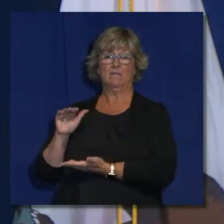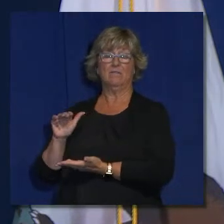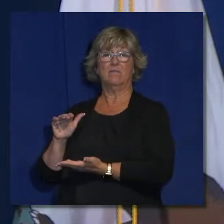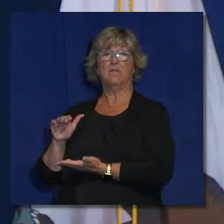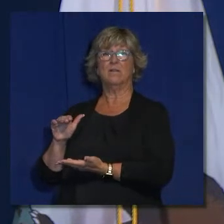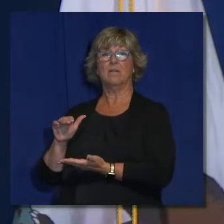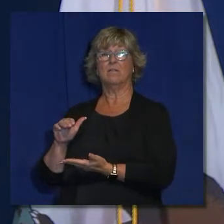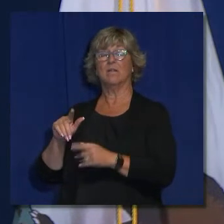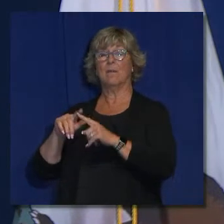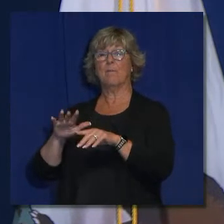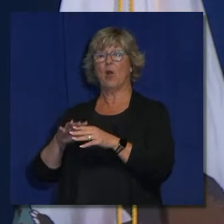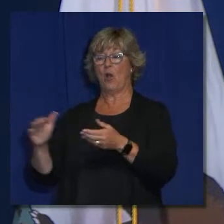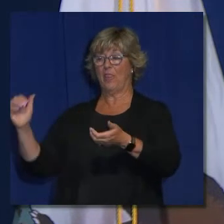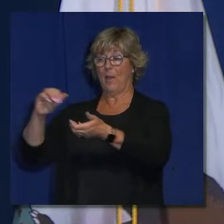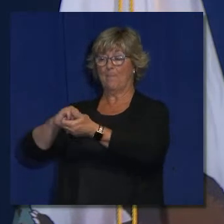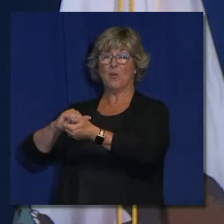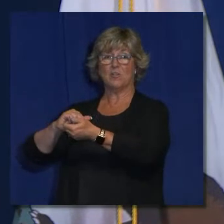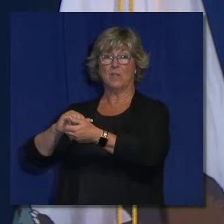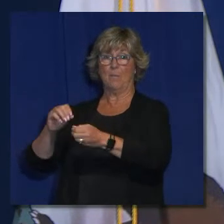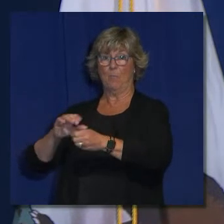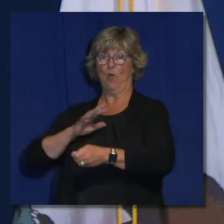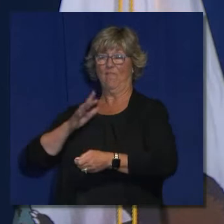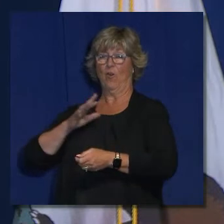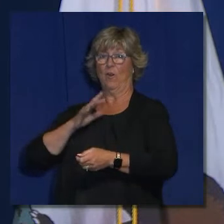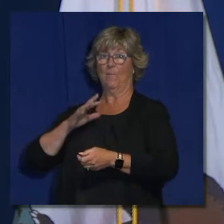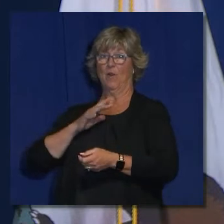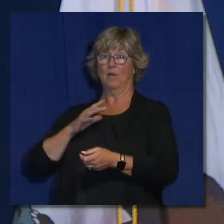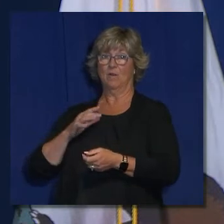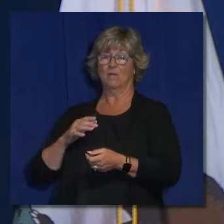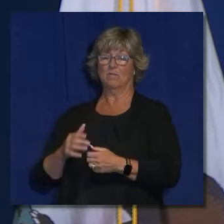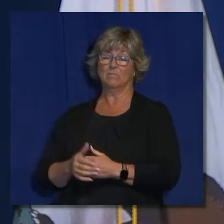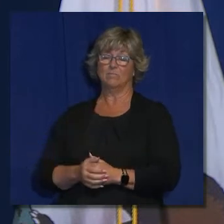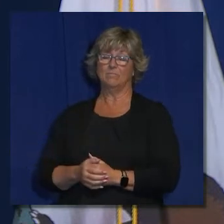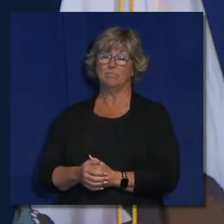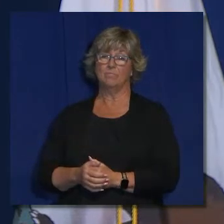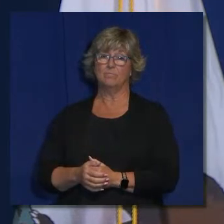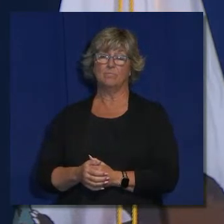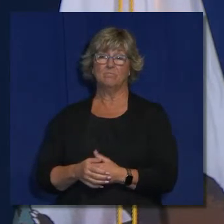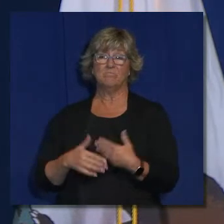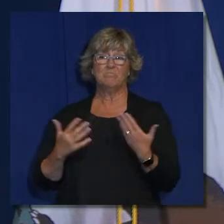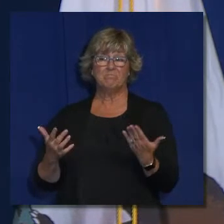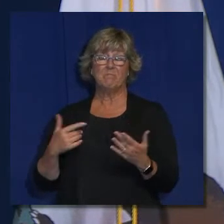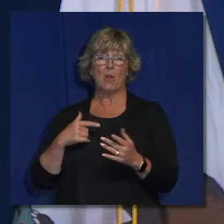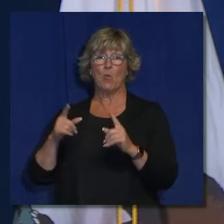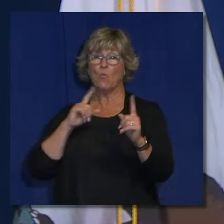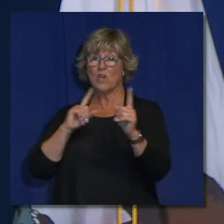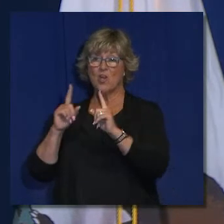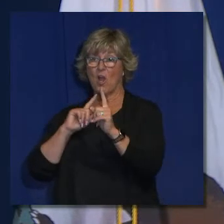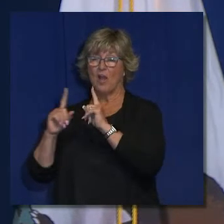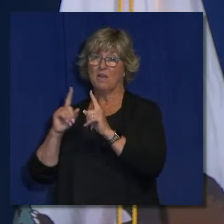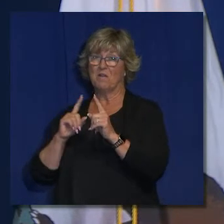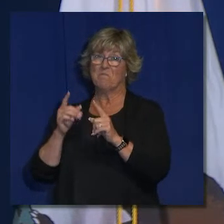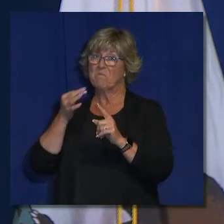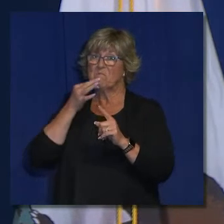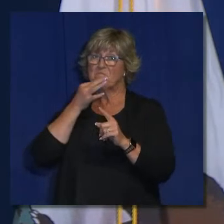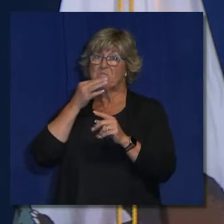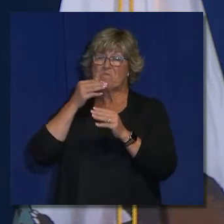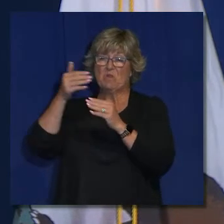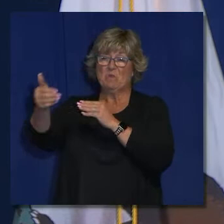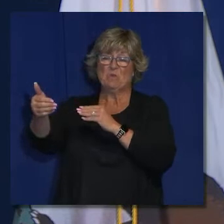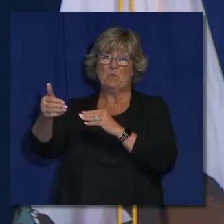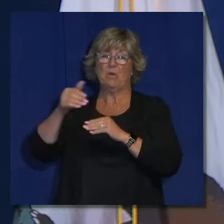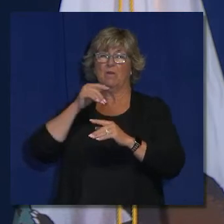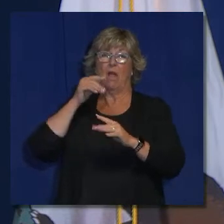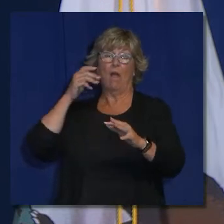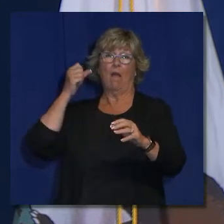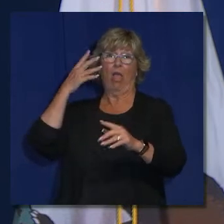to the partnership being more formalized, or specifically being formalized. But we are talking in relatively short period of time, not